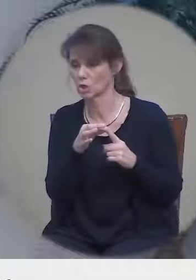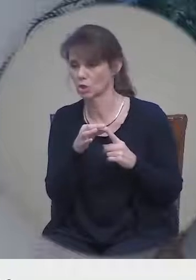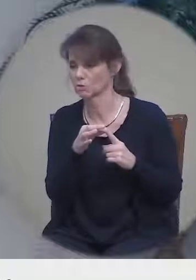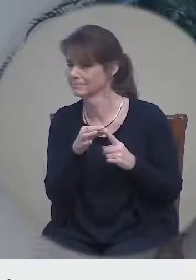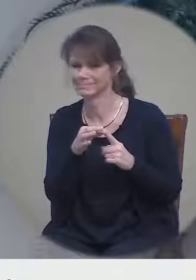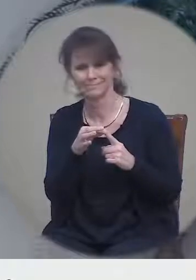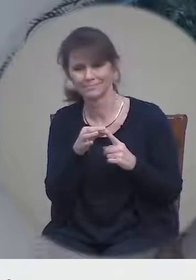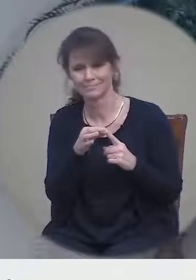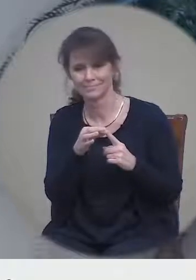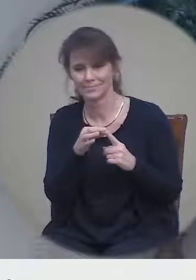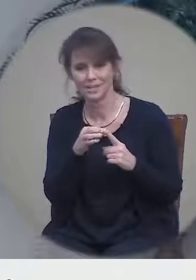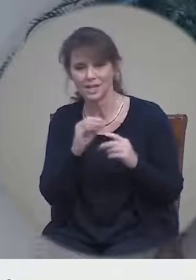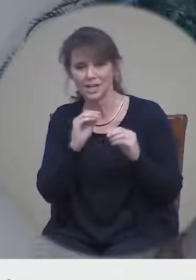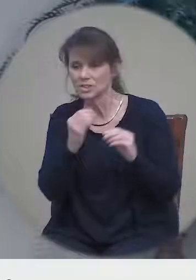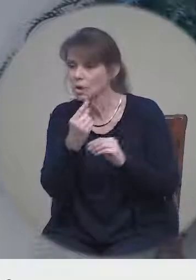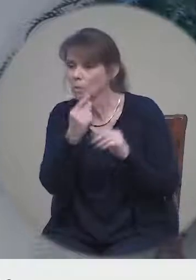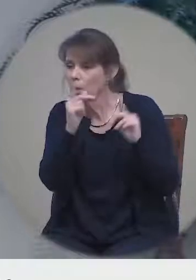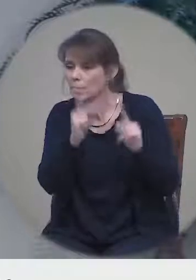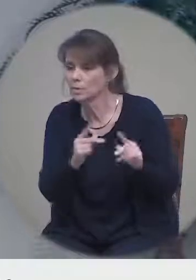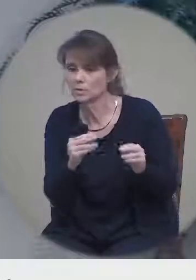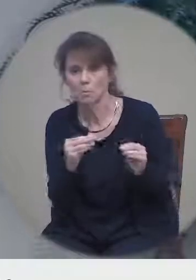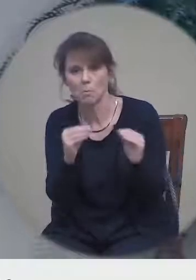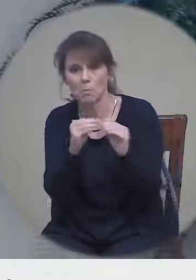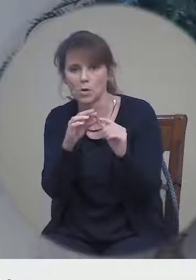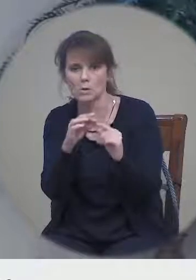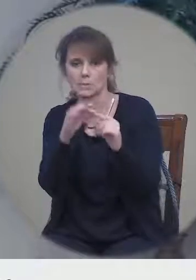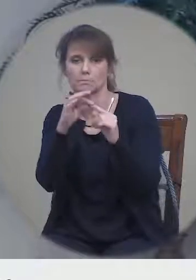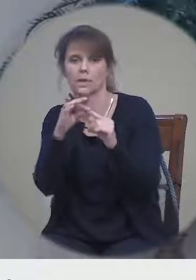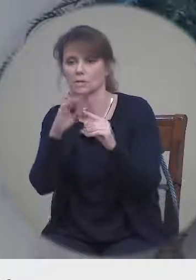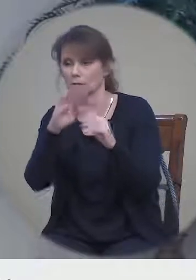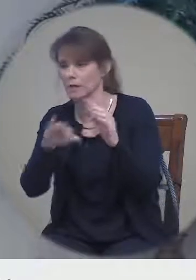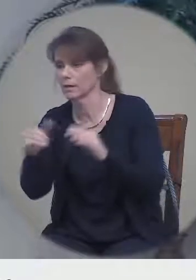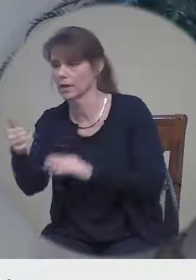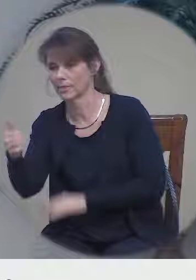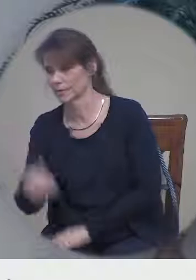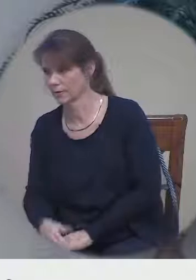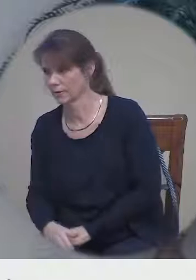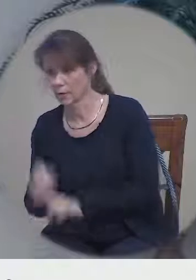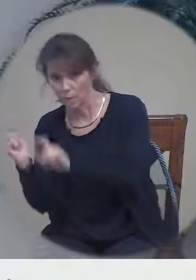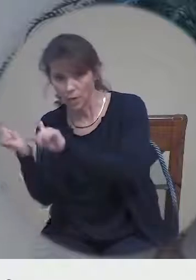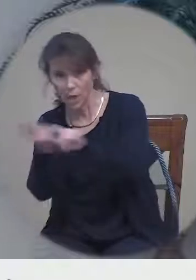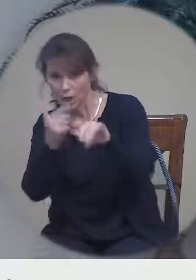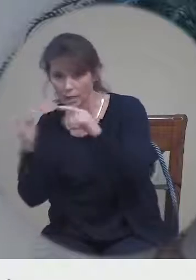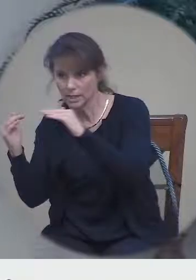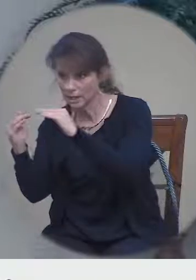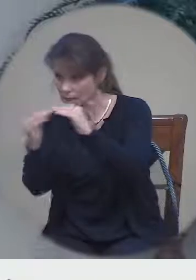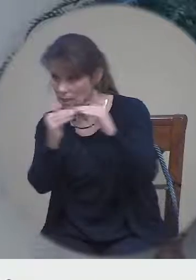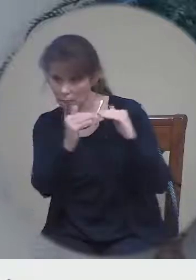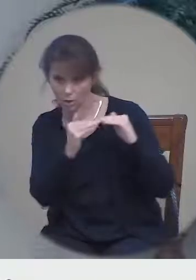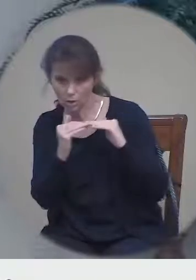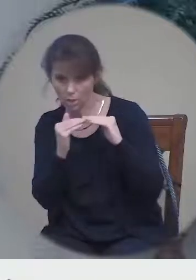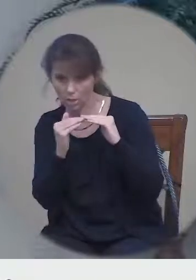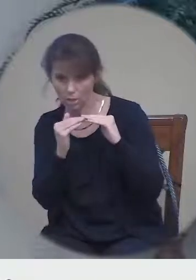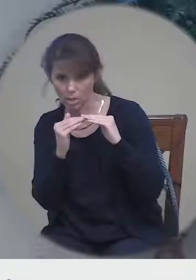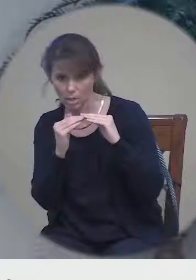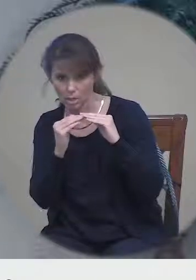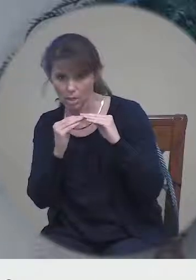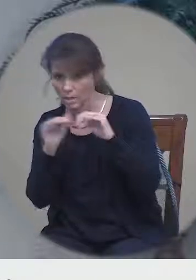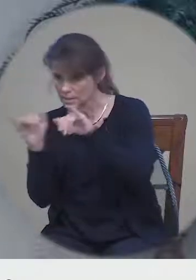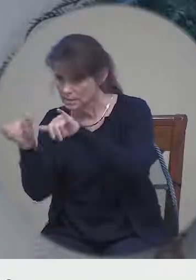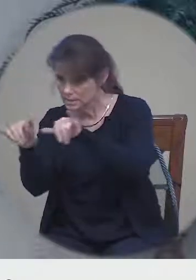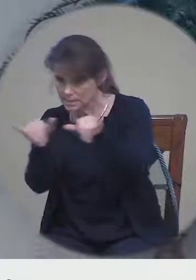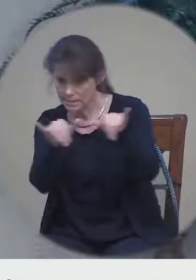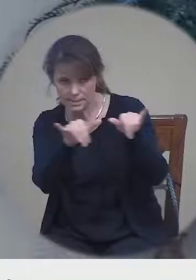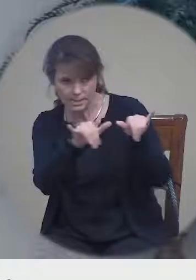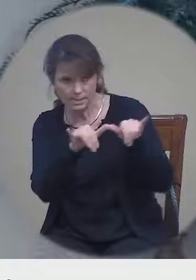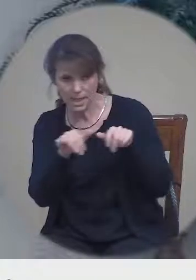people. We tend to sophisticate ourselves a little bit and think of ourselves as different than them. We're the same people